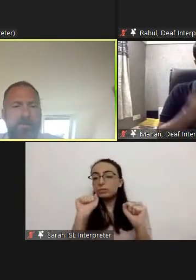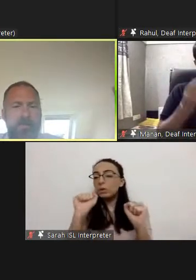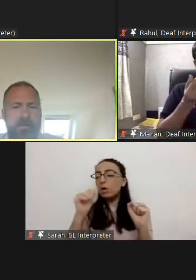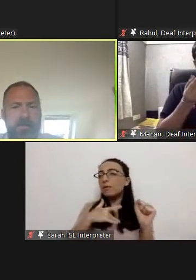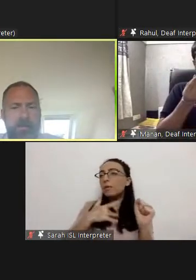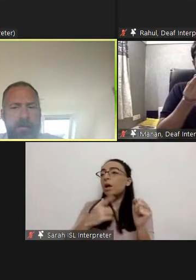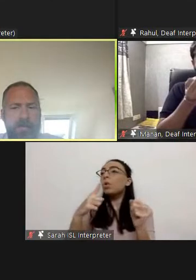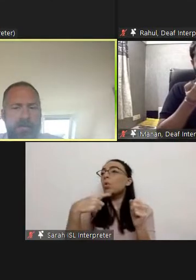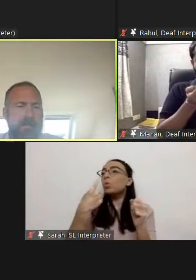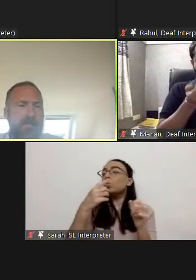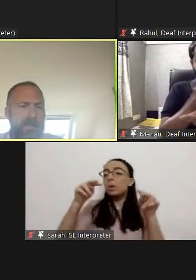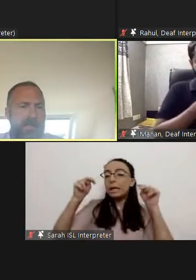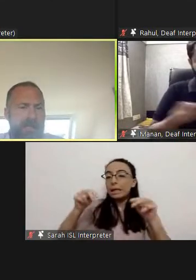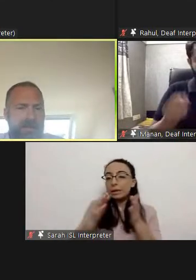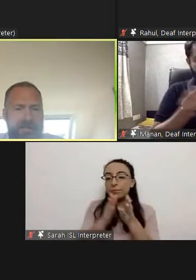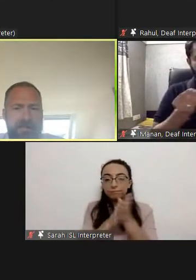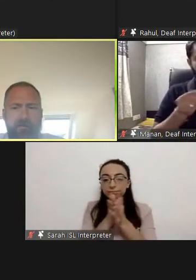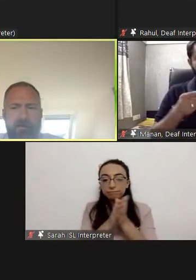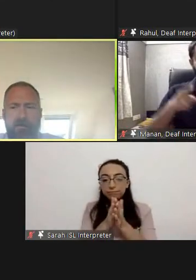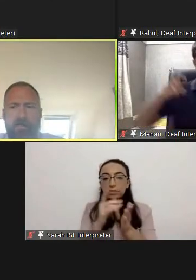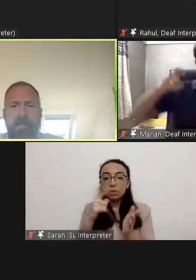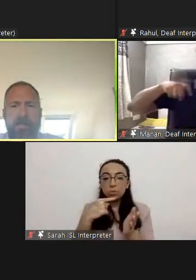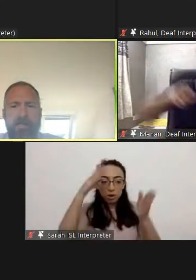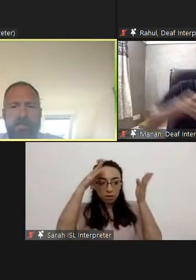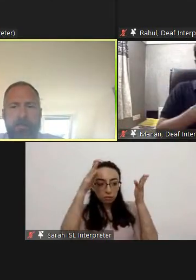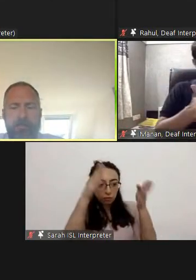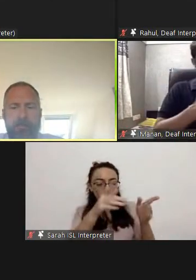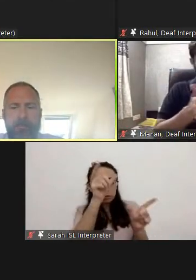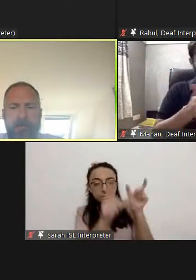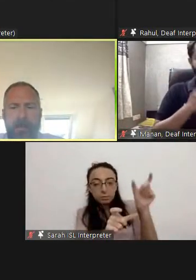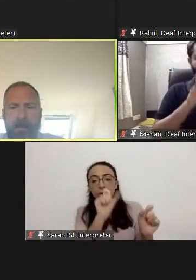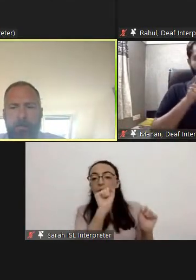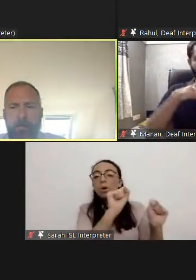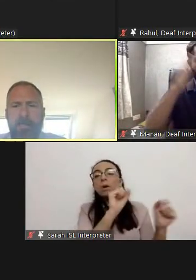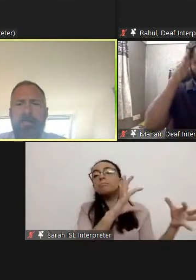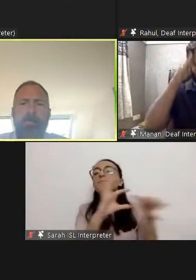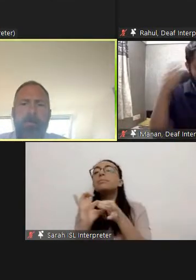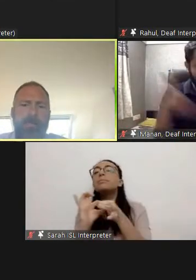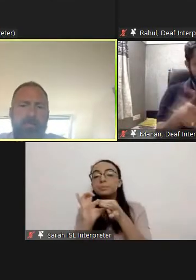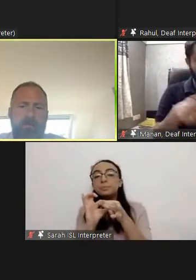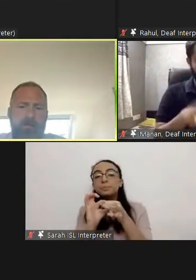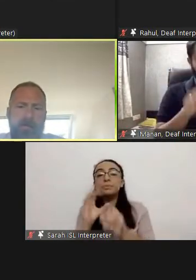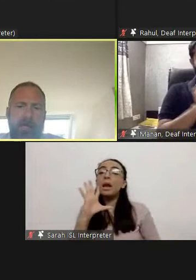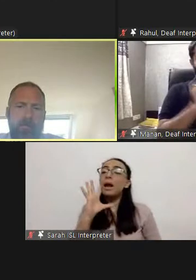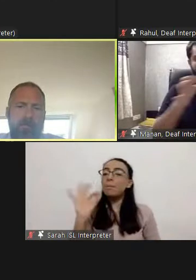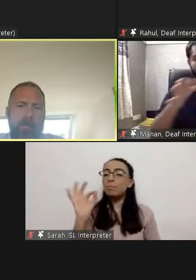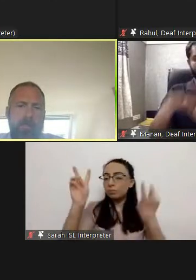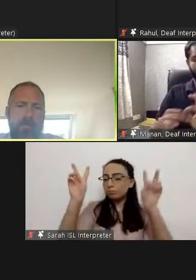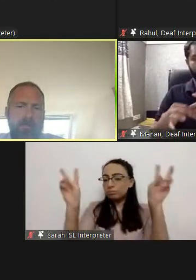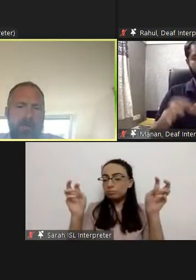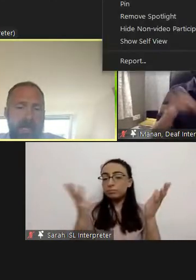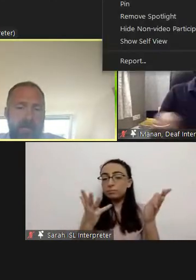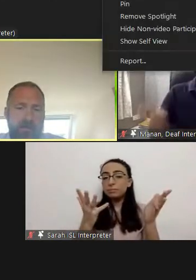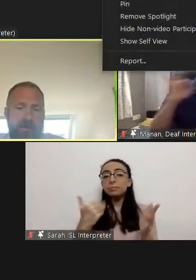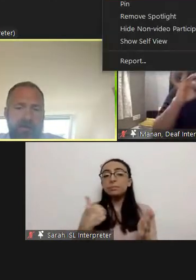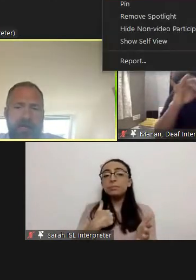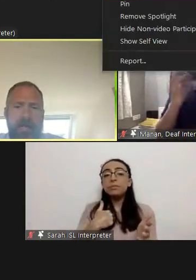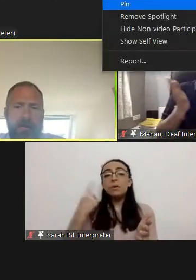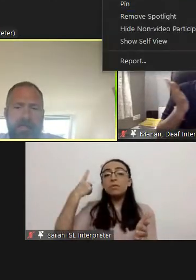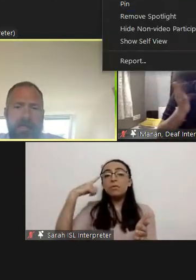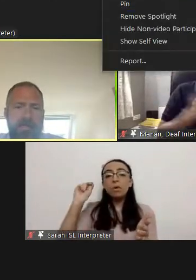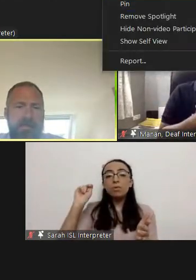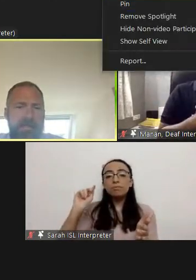are institutions shaped and in whose interests are resources allocated. But the key thing we wanted to talk about was what we called the engine